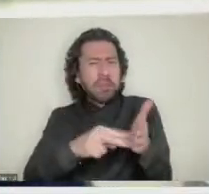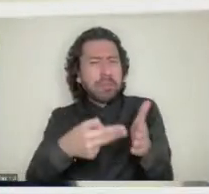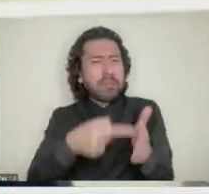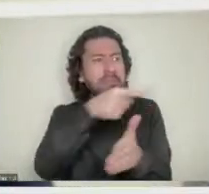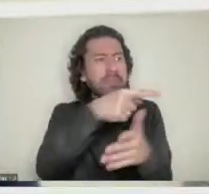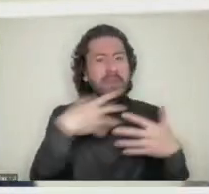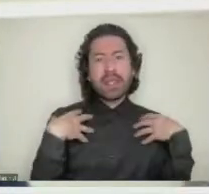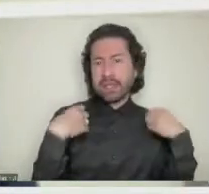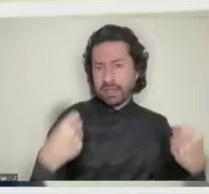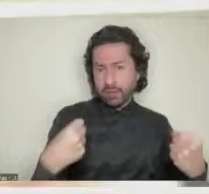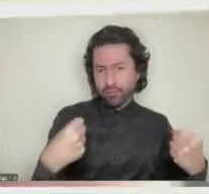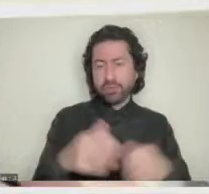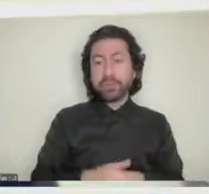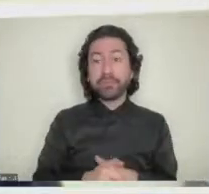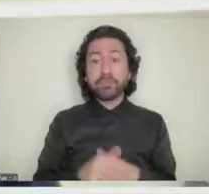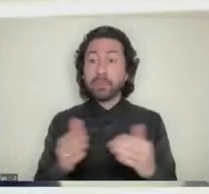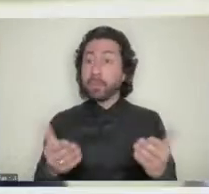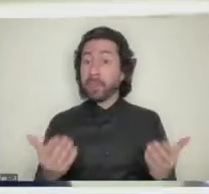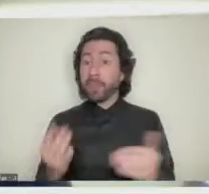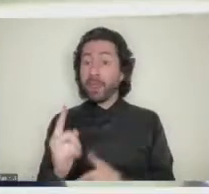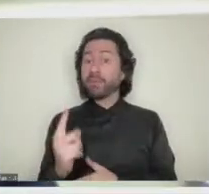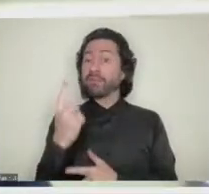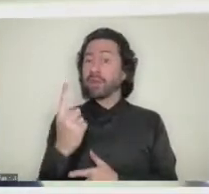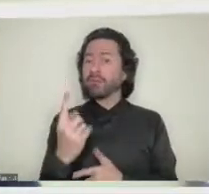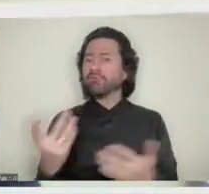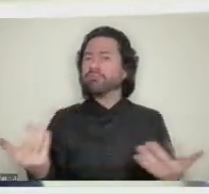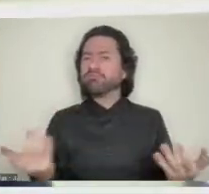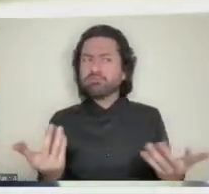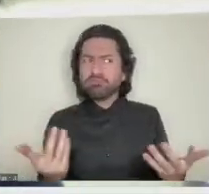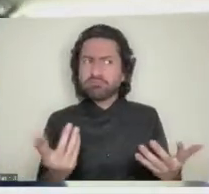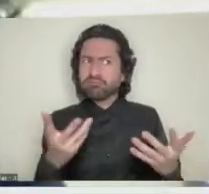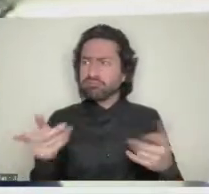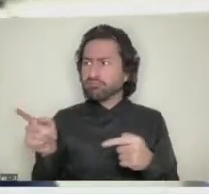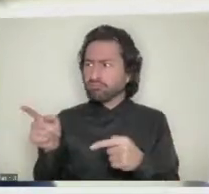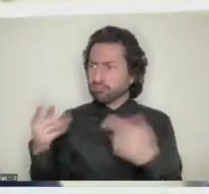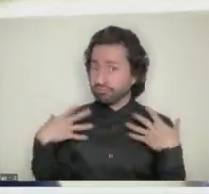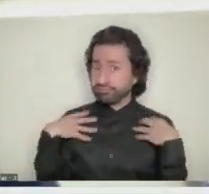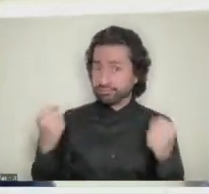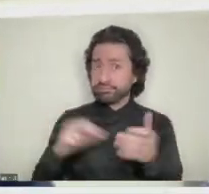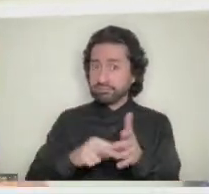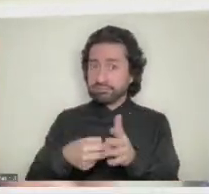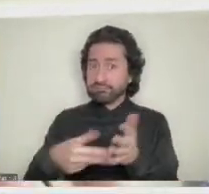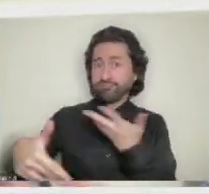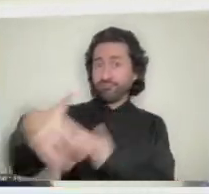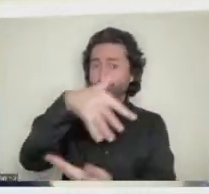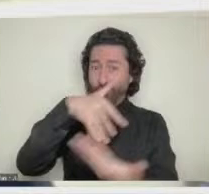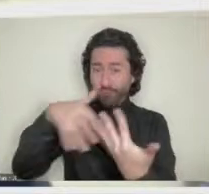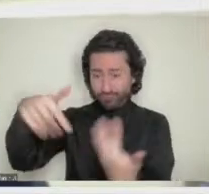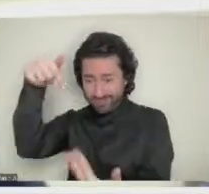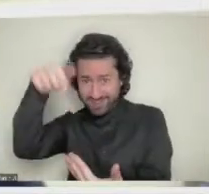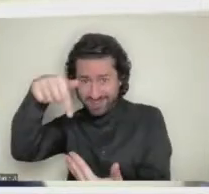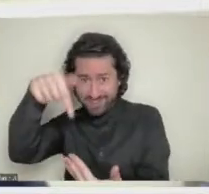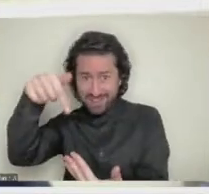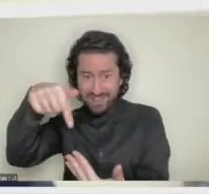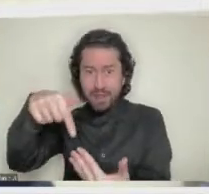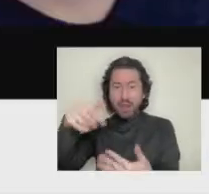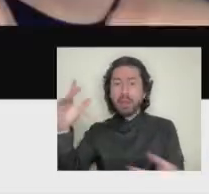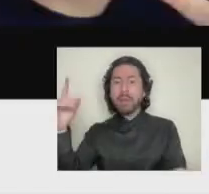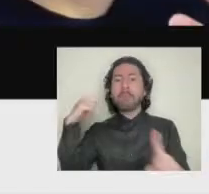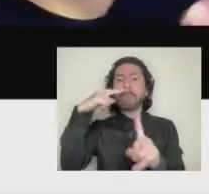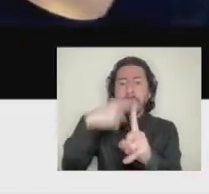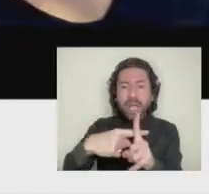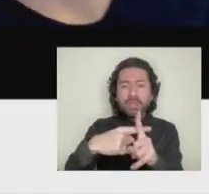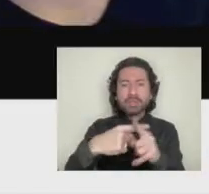terms of how we conceptualize health. Therefore, the first thing is how can we emphasize that health is a social phenomenon that implies a